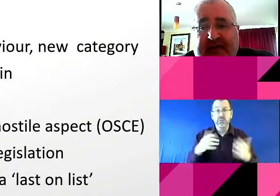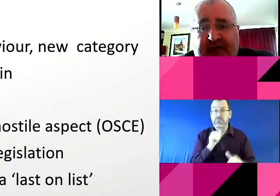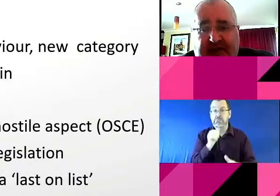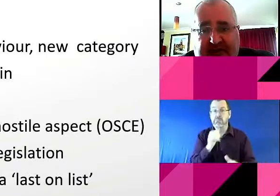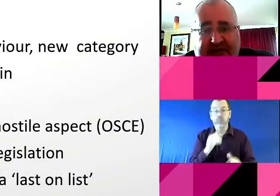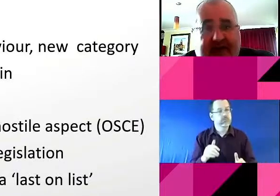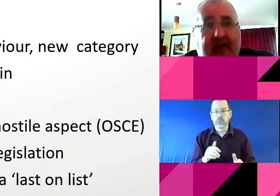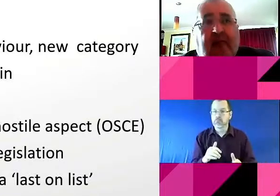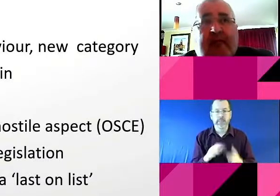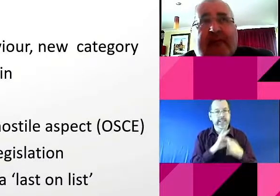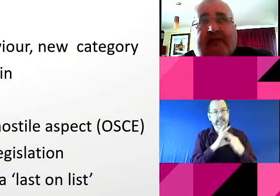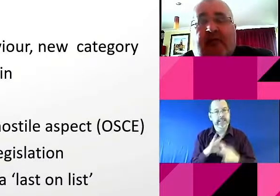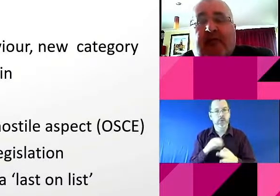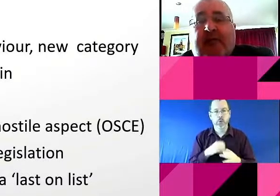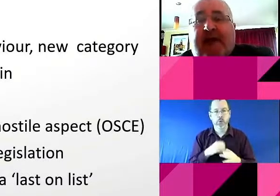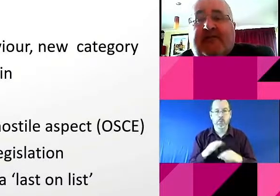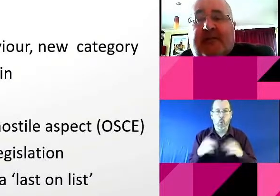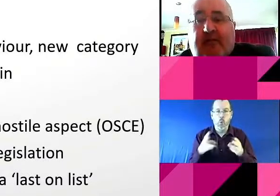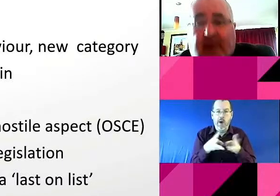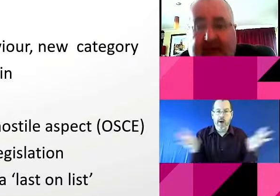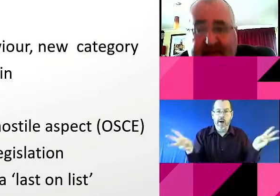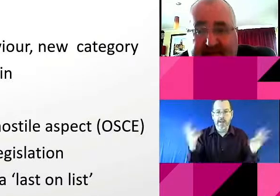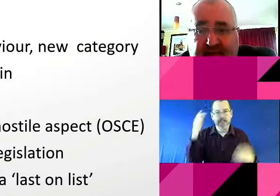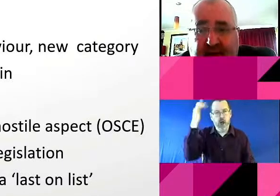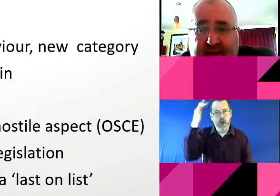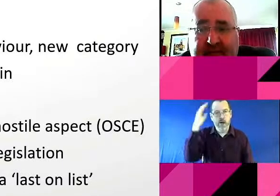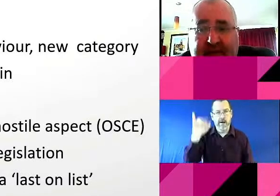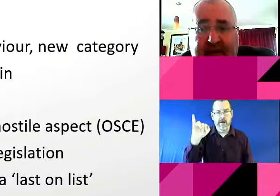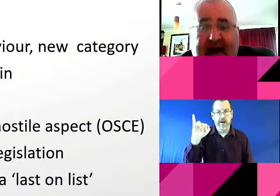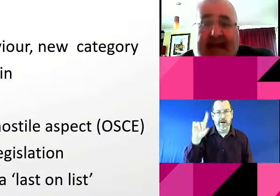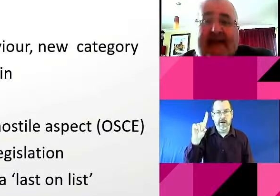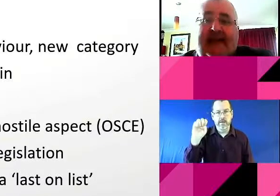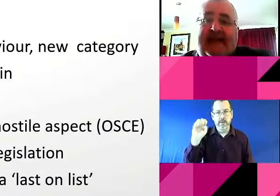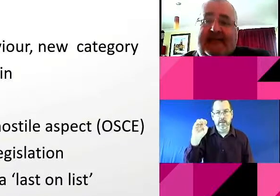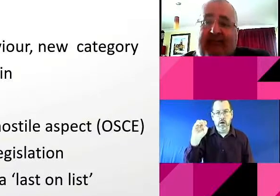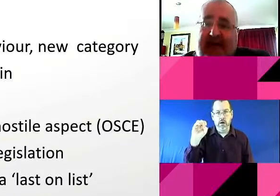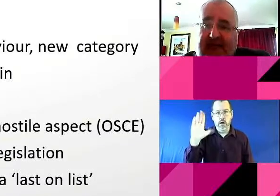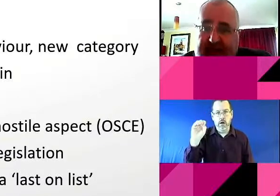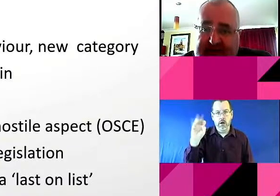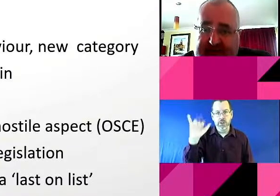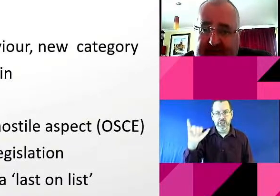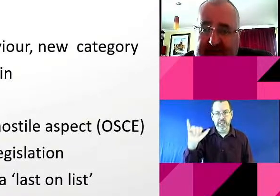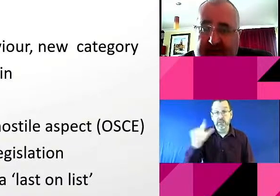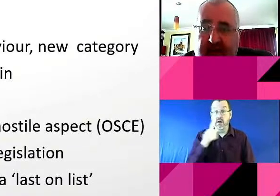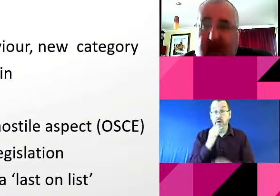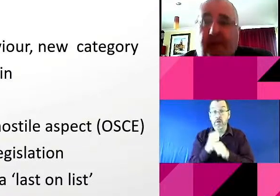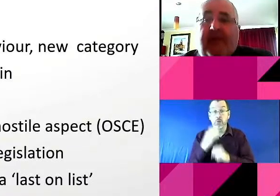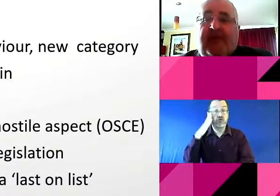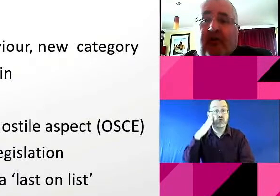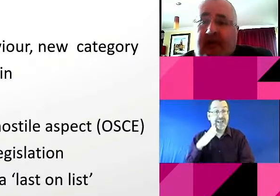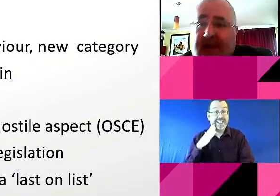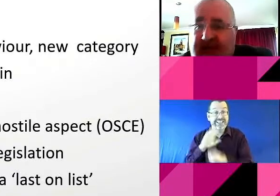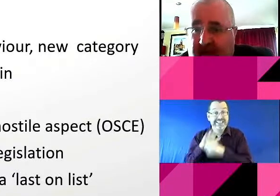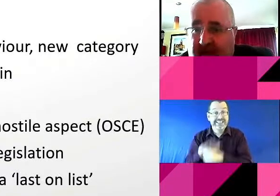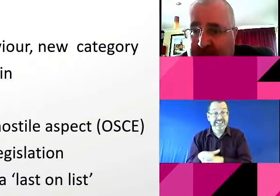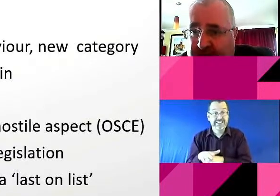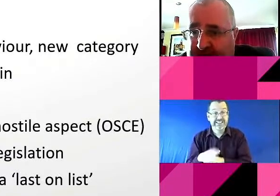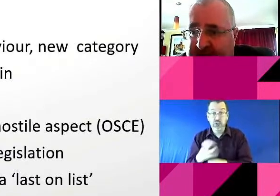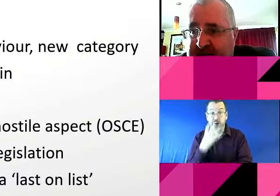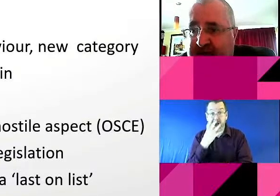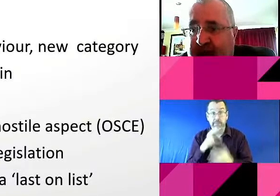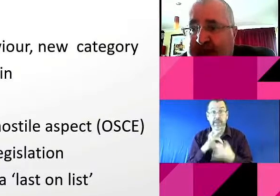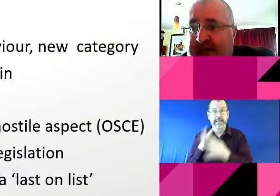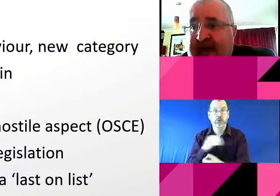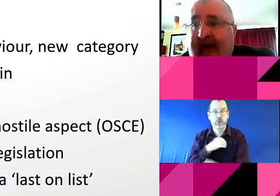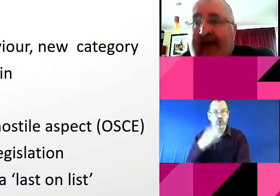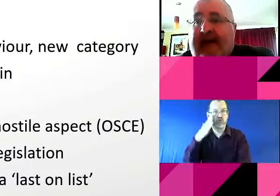prejudicial ideologies. We talk about racist crime and it links back to racism. We talk about